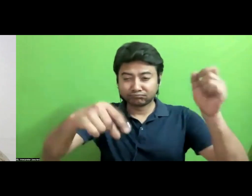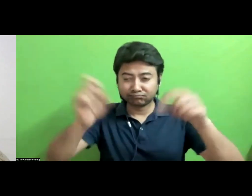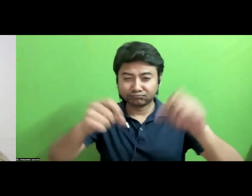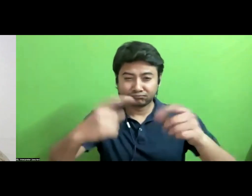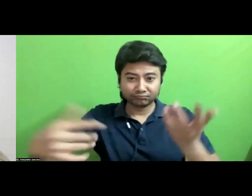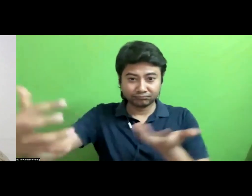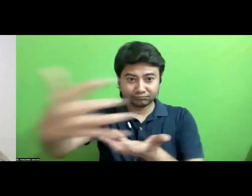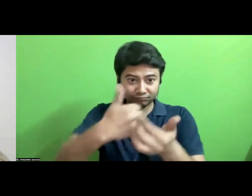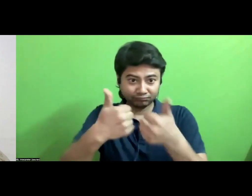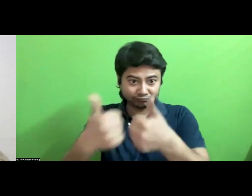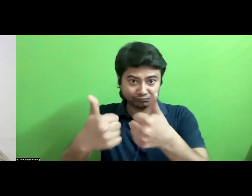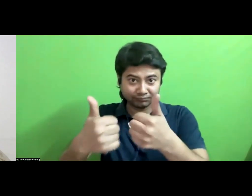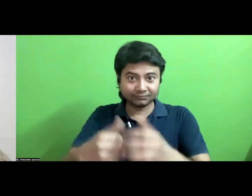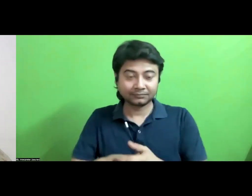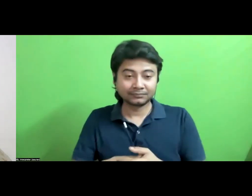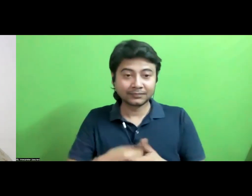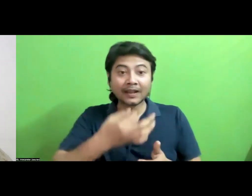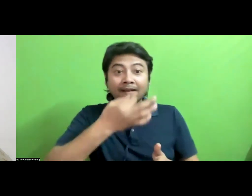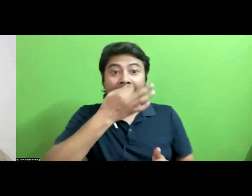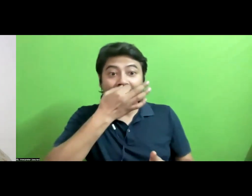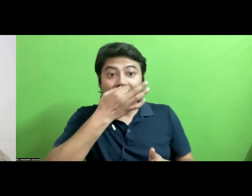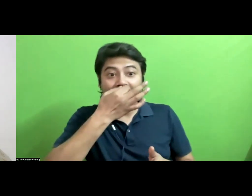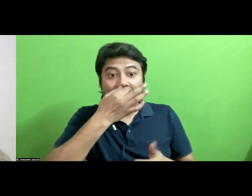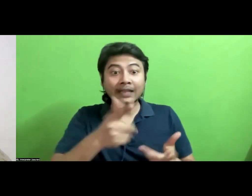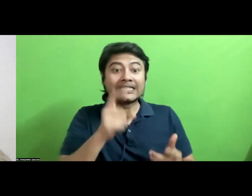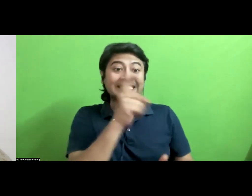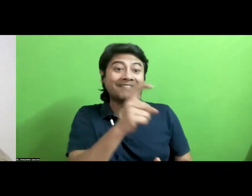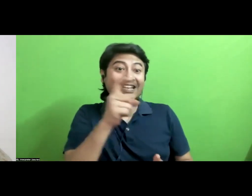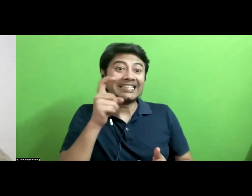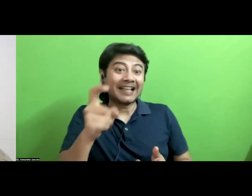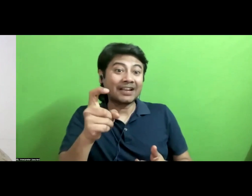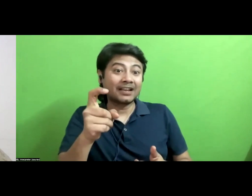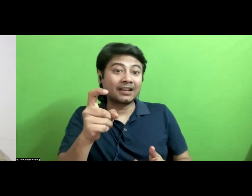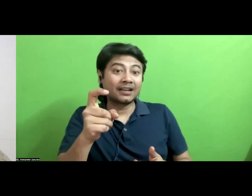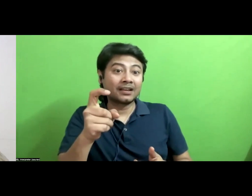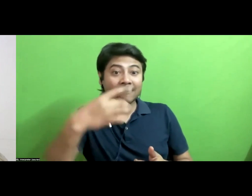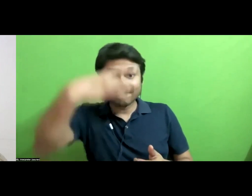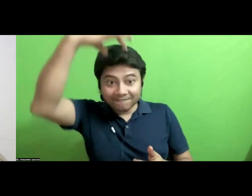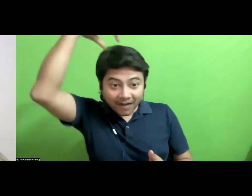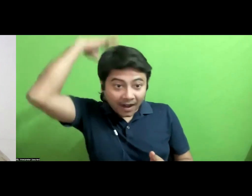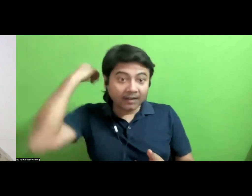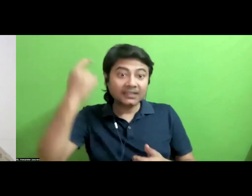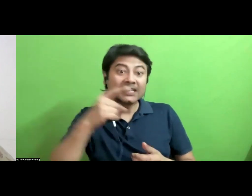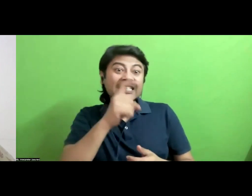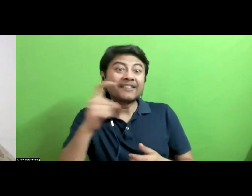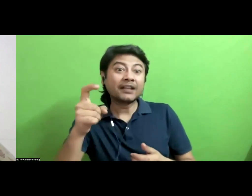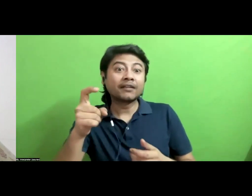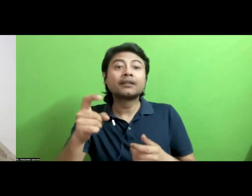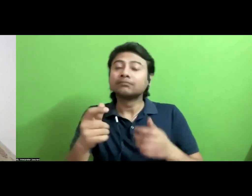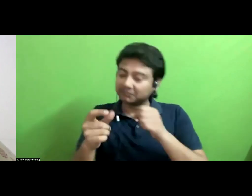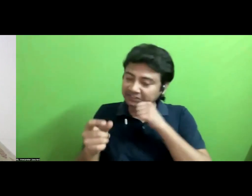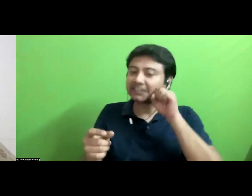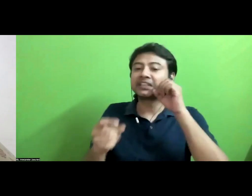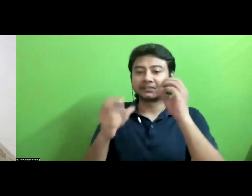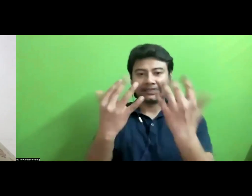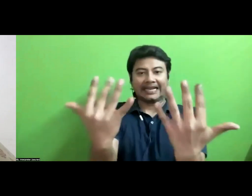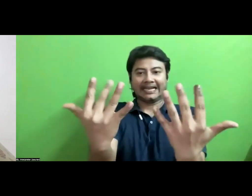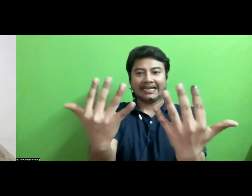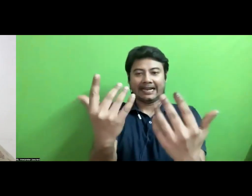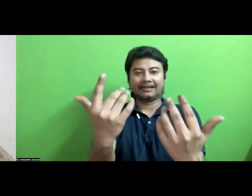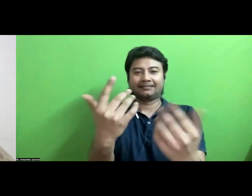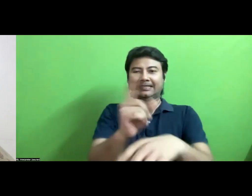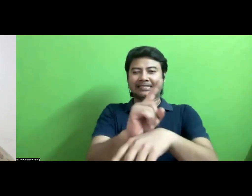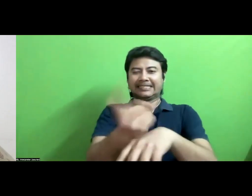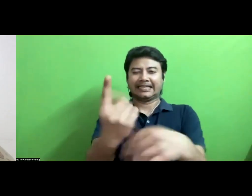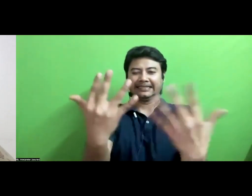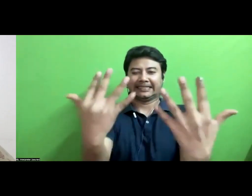Yes. We have 7 is 6, 7 is 7 for now. Okay, giving another 10 seconds. Come on, let's have more people